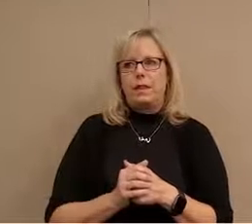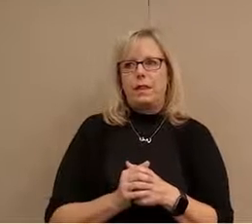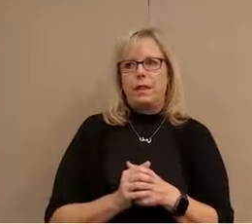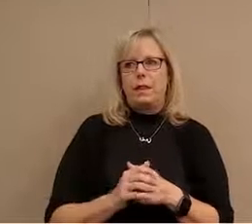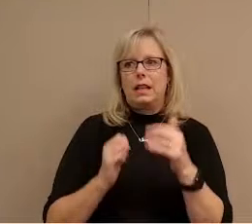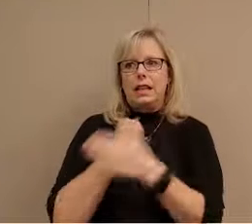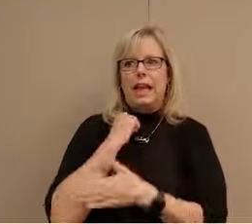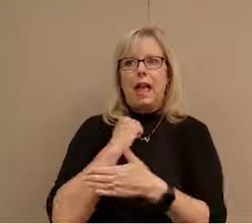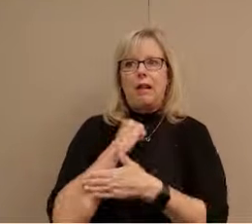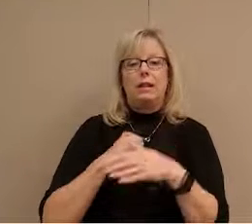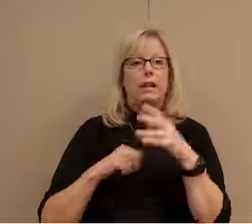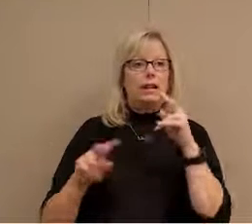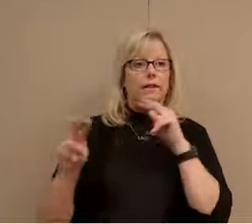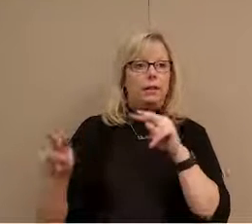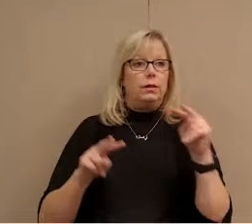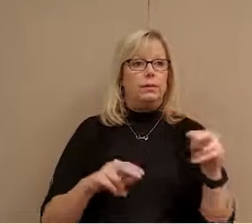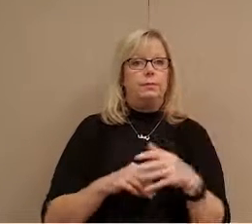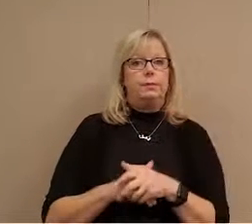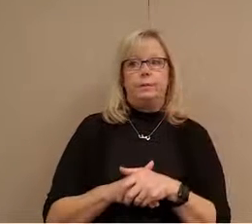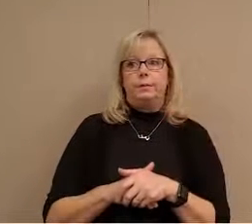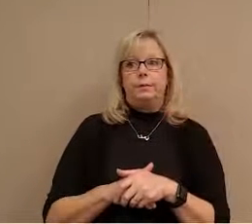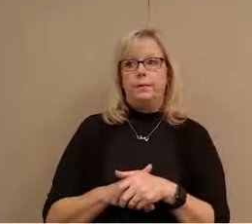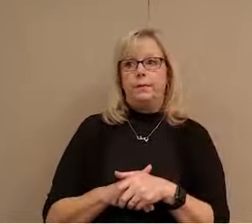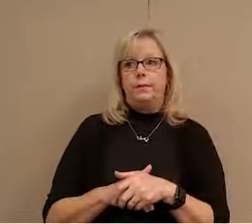go to the county view. Okay.